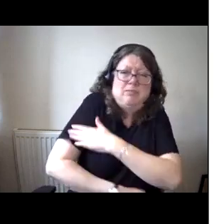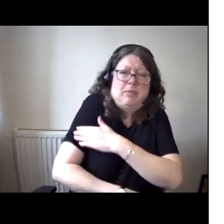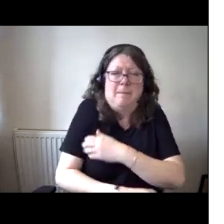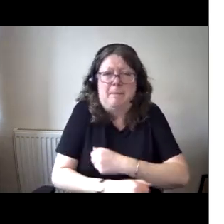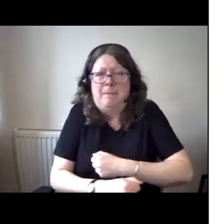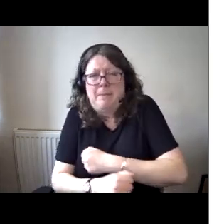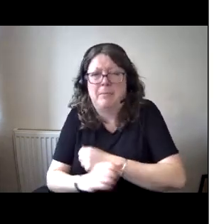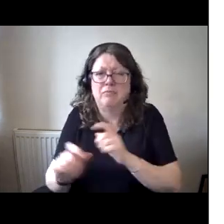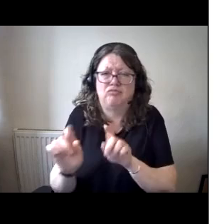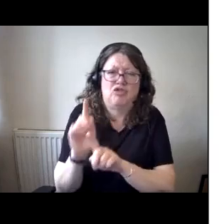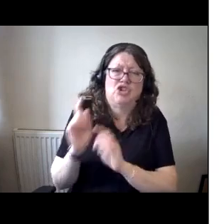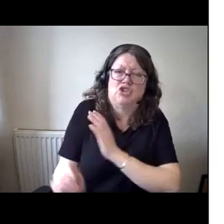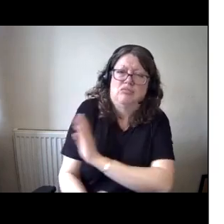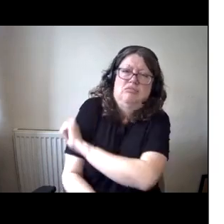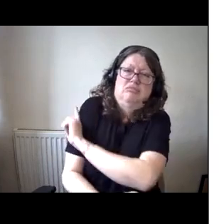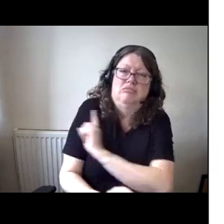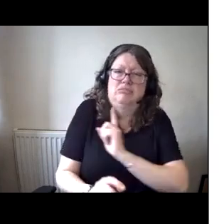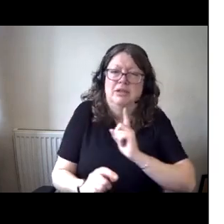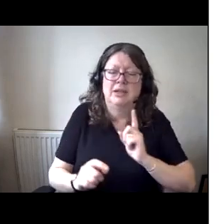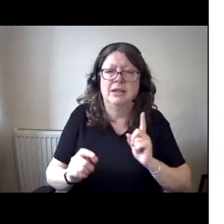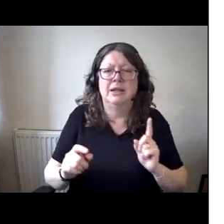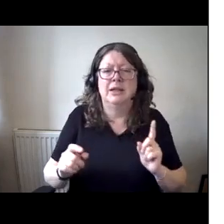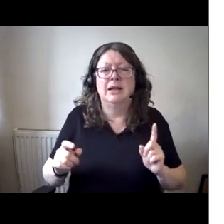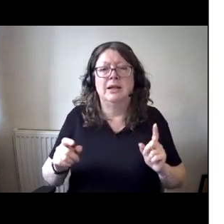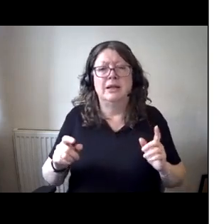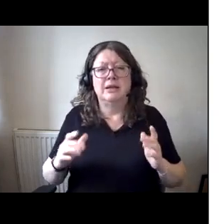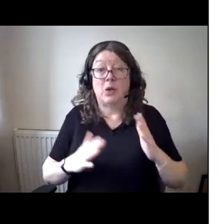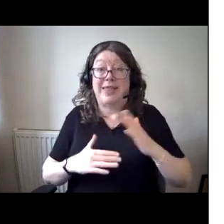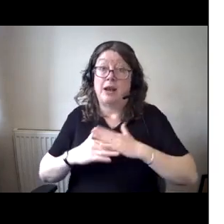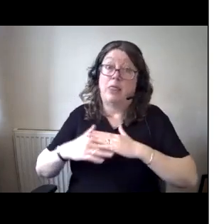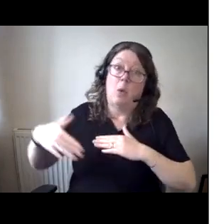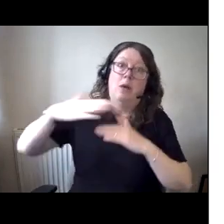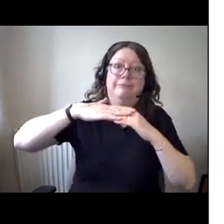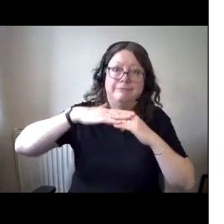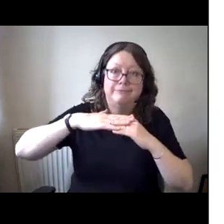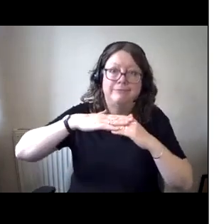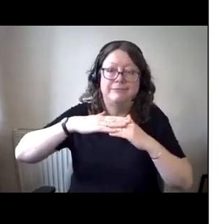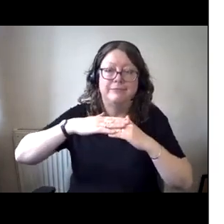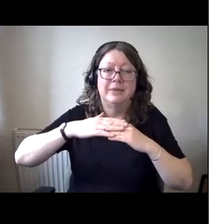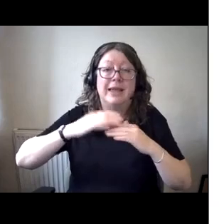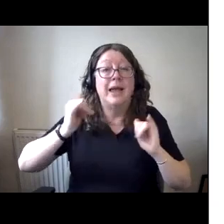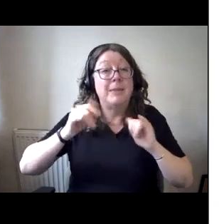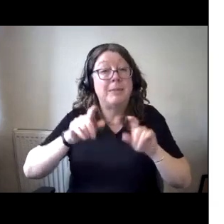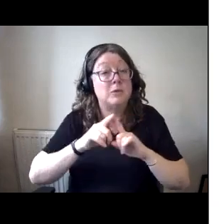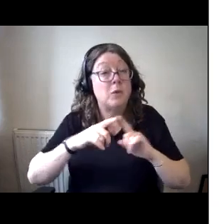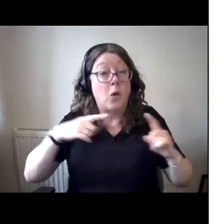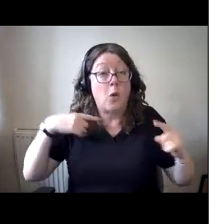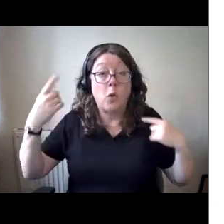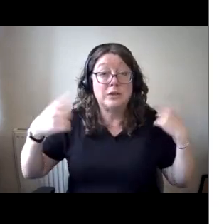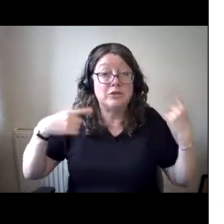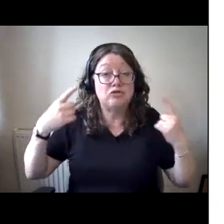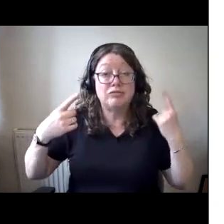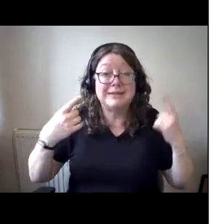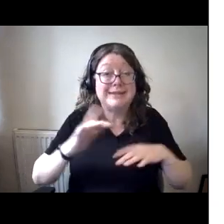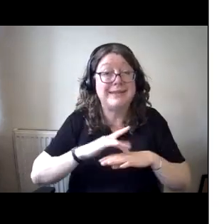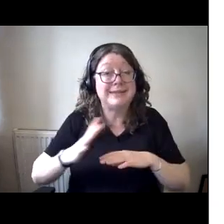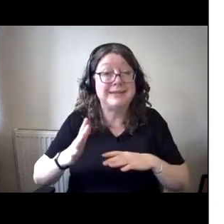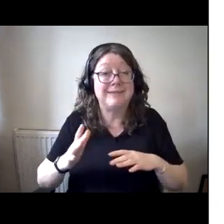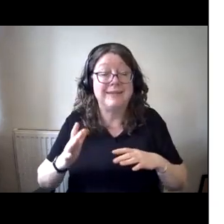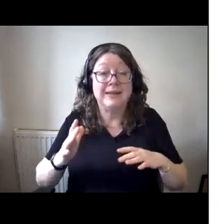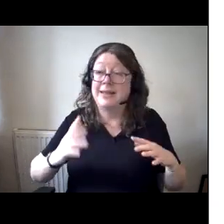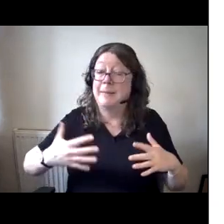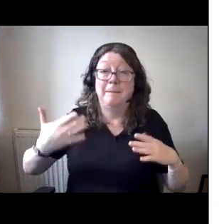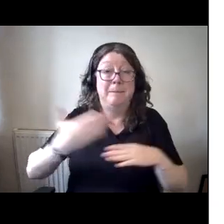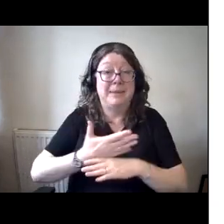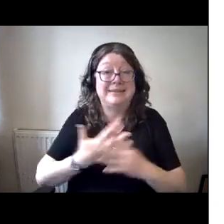unpredictably, brush against them. Also thinking about that auditory system, maybe they struggle again with those busy